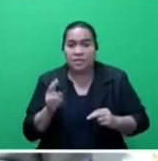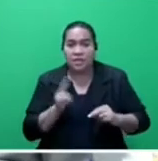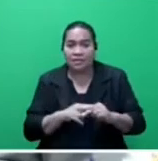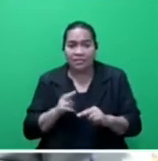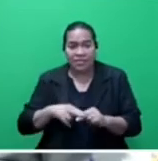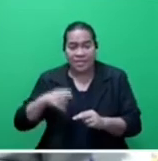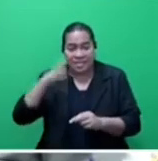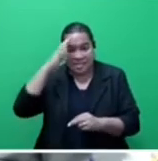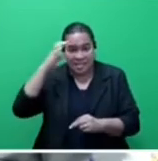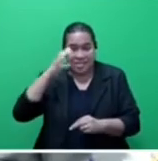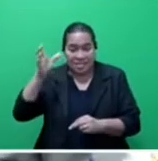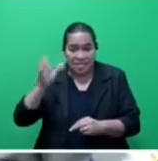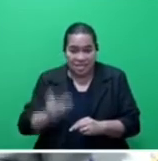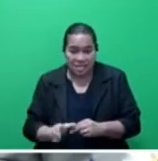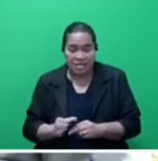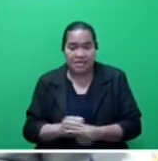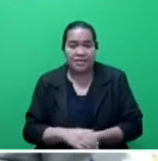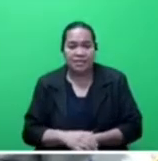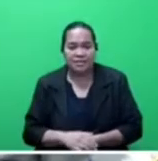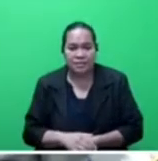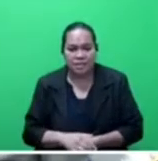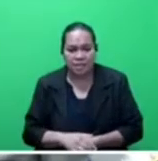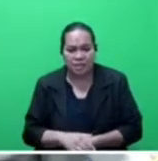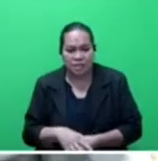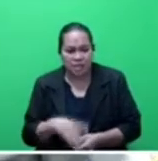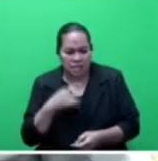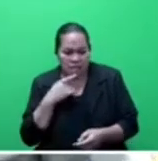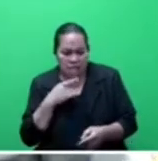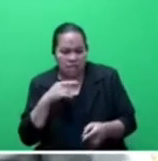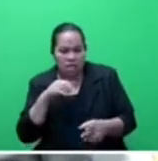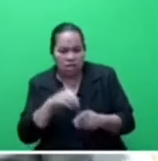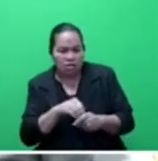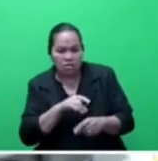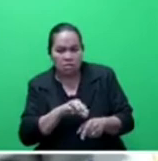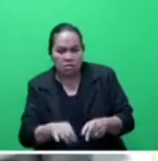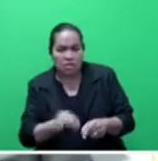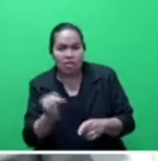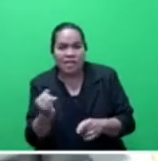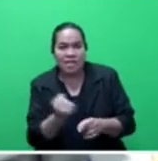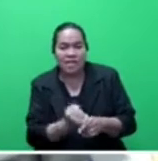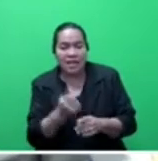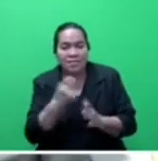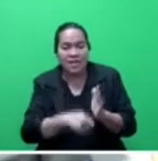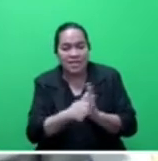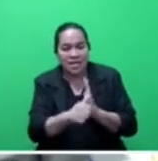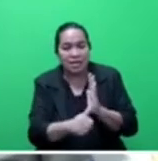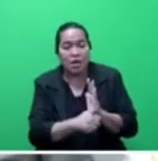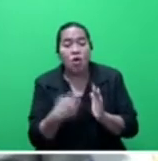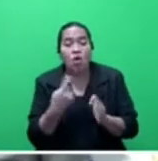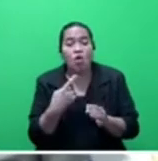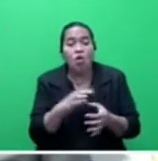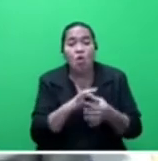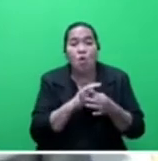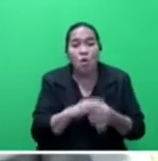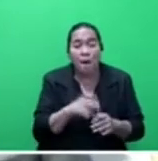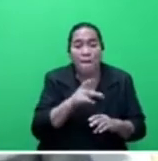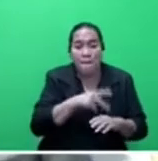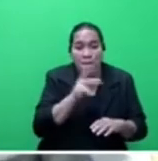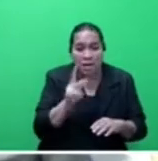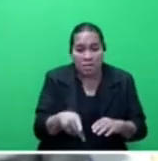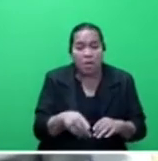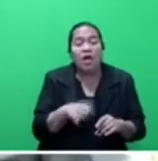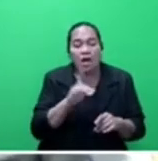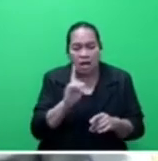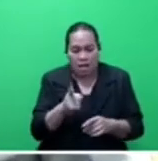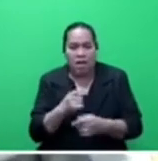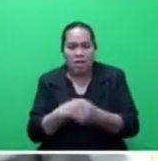Speaker, is not defined in the Income Tax Act. A Fiji passport holder is treated as a Fiji